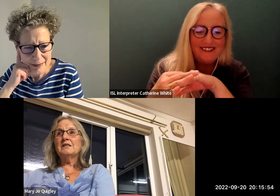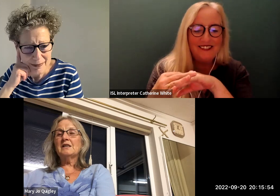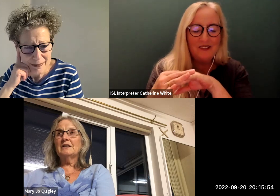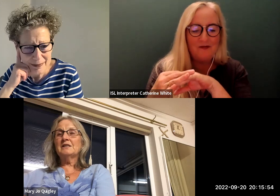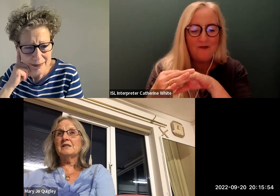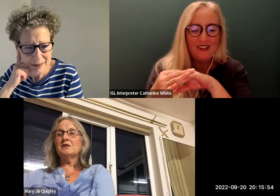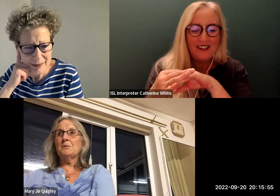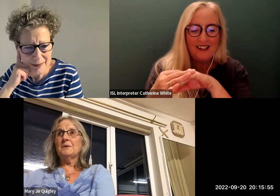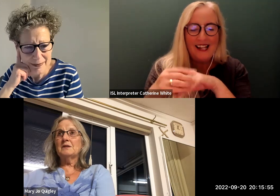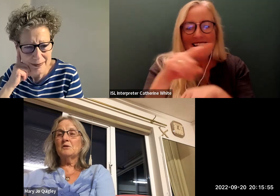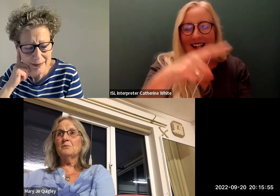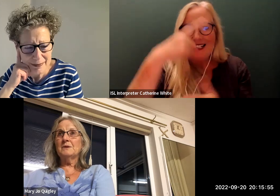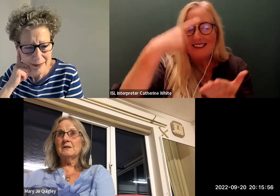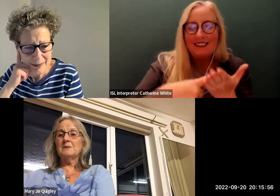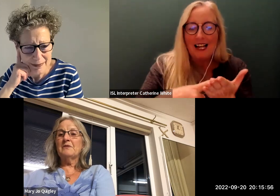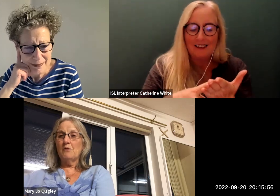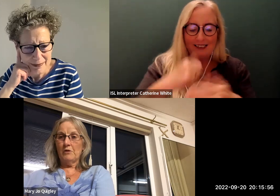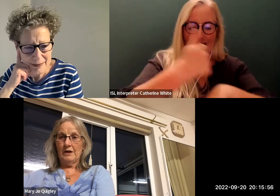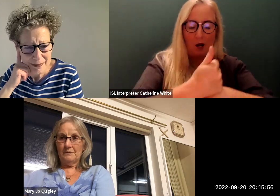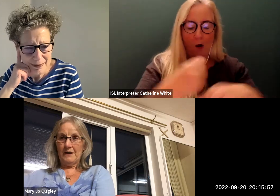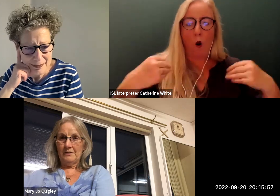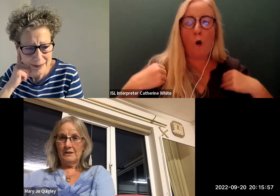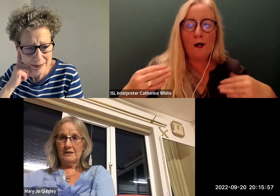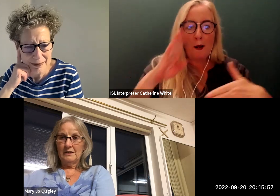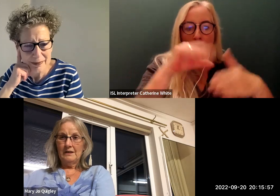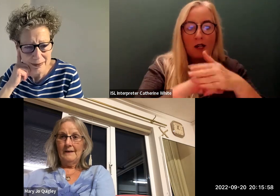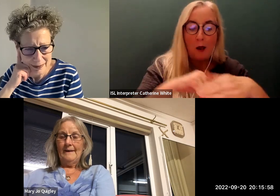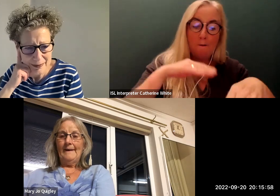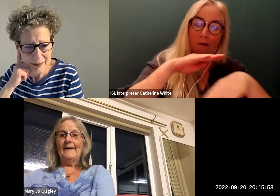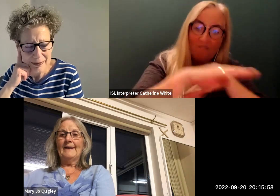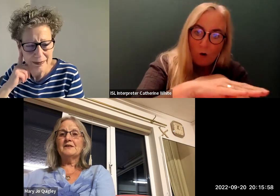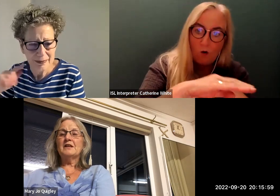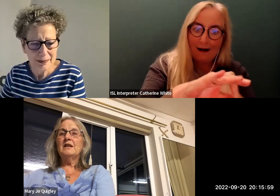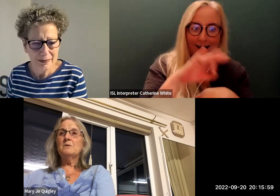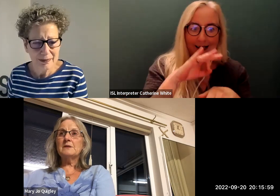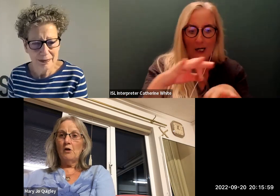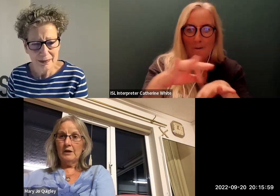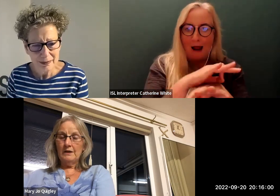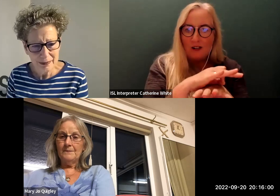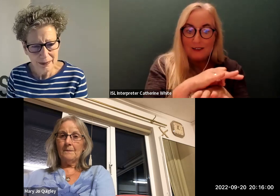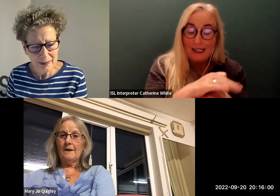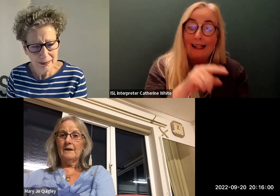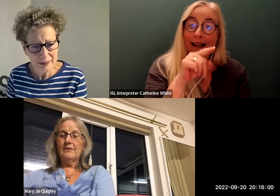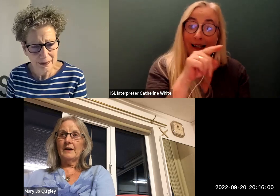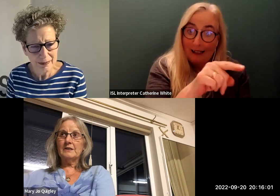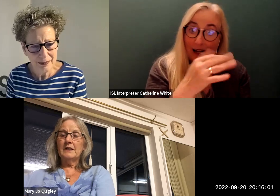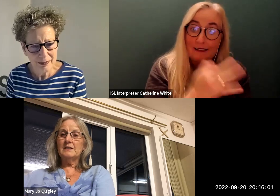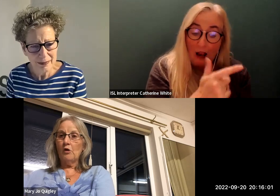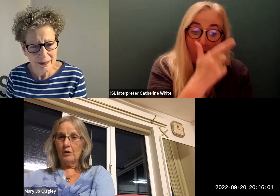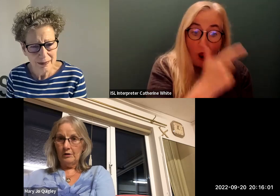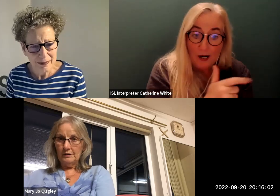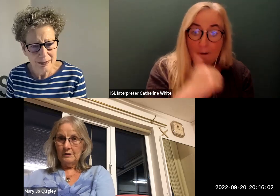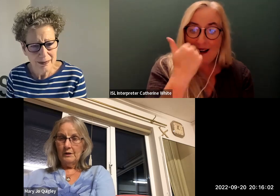he decided to set up his own business before he got married. And he was lucky in that